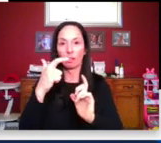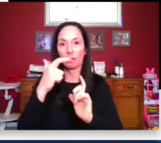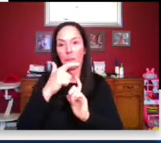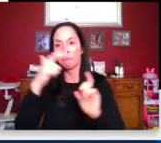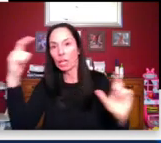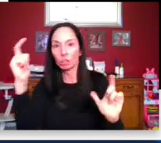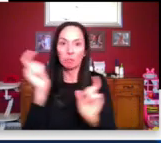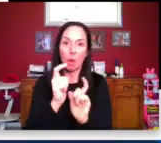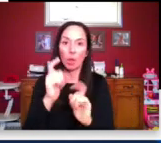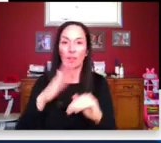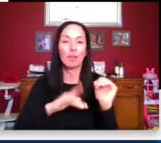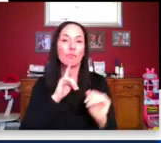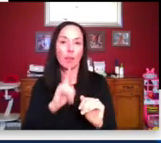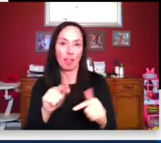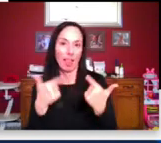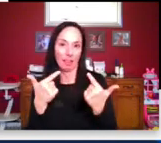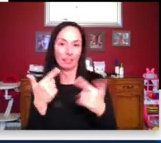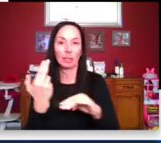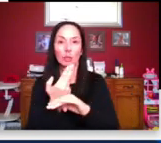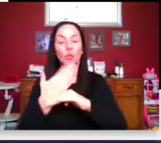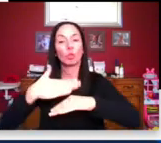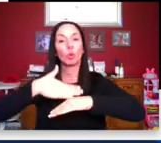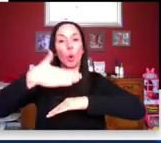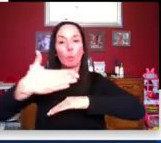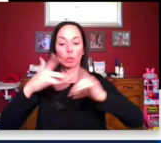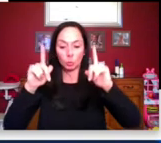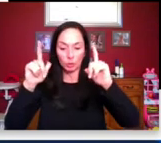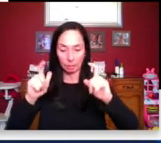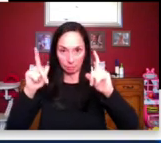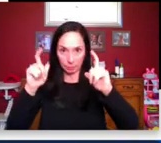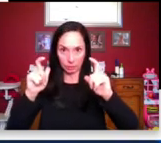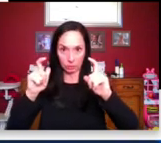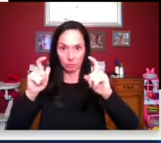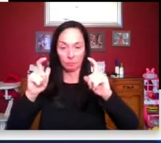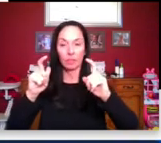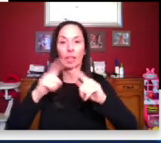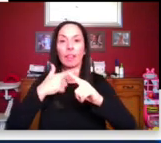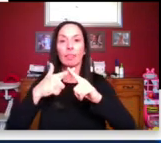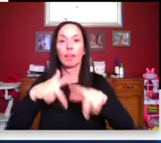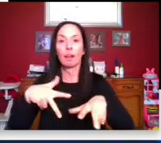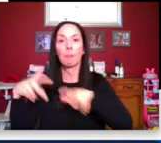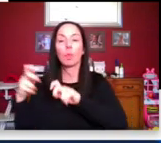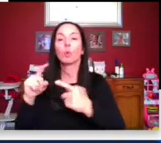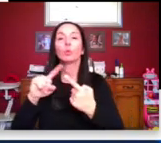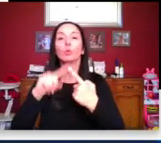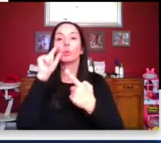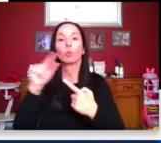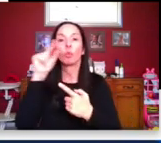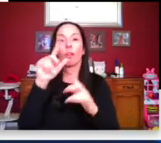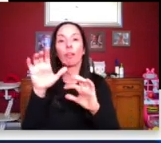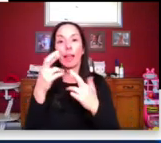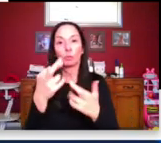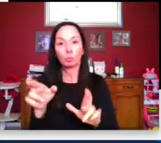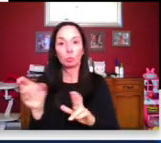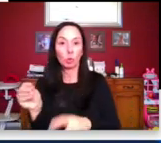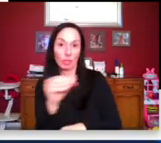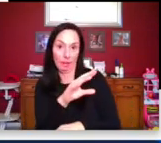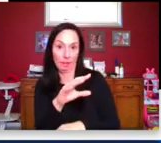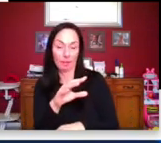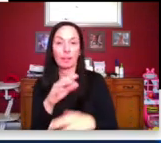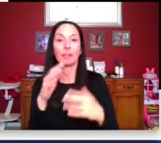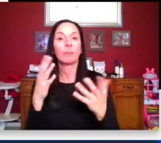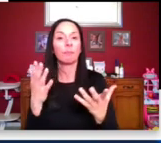actually are. Please use your Chromebook to take your photo and then upload it to Google Classroom so you can turn it in. Now